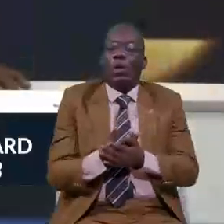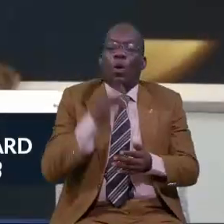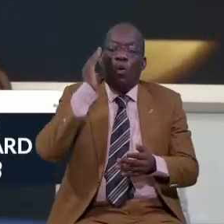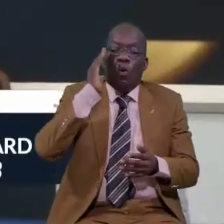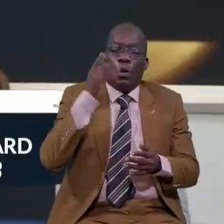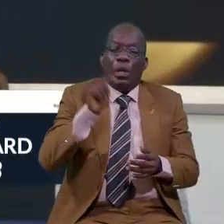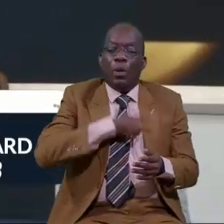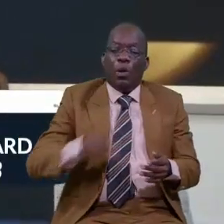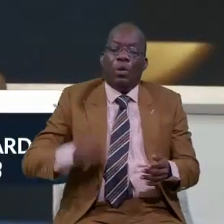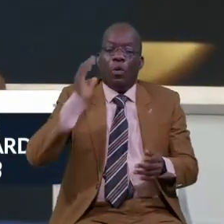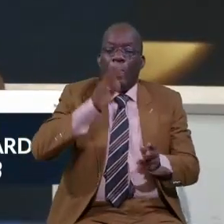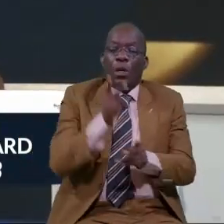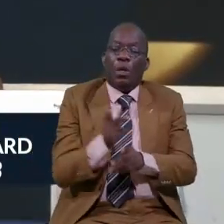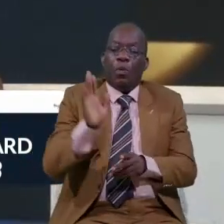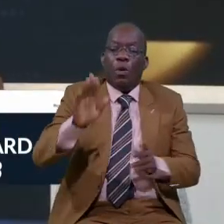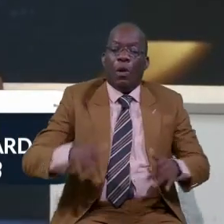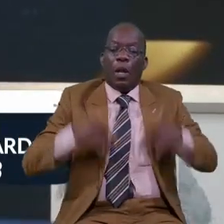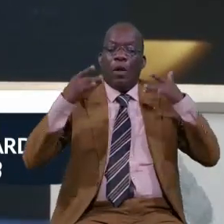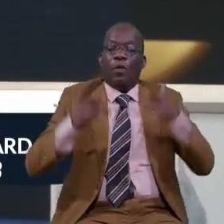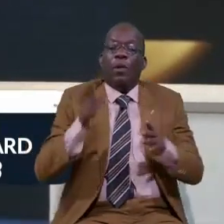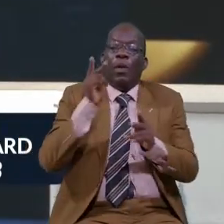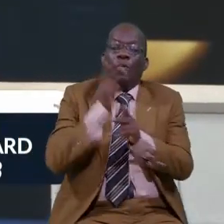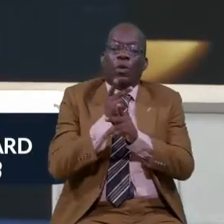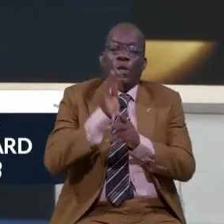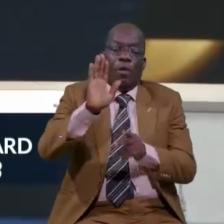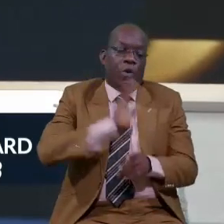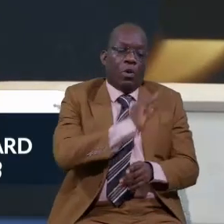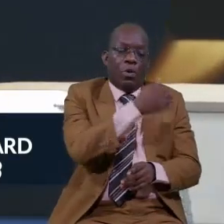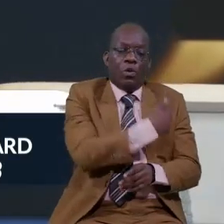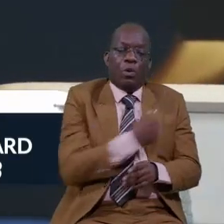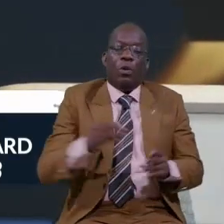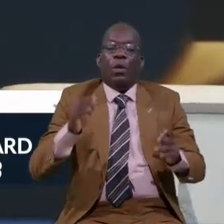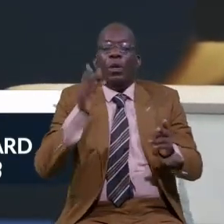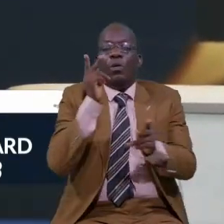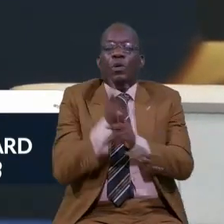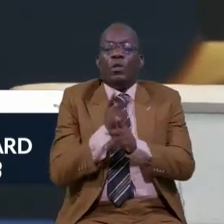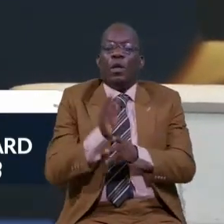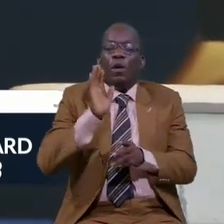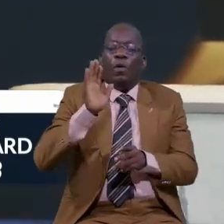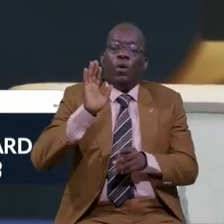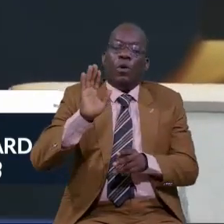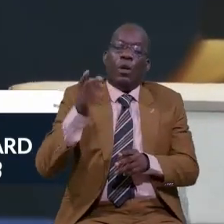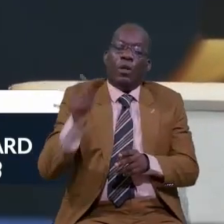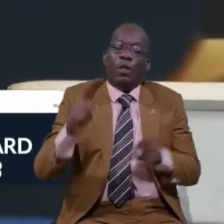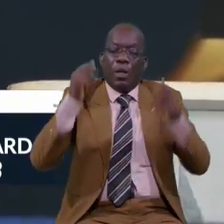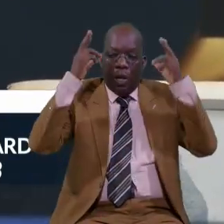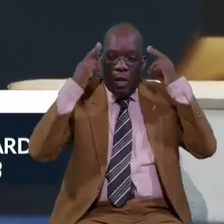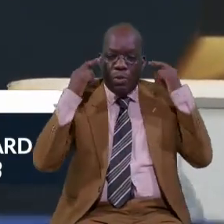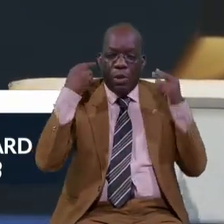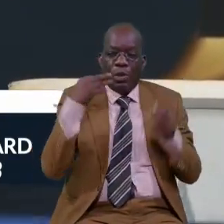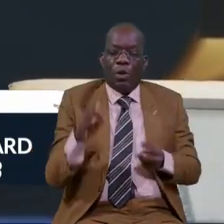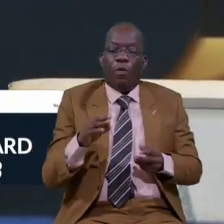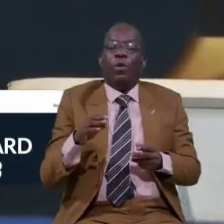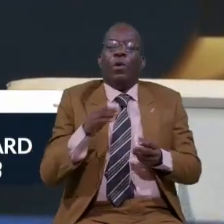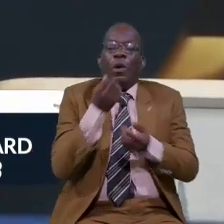life. Preserve your soul. Preserve the experience of conversion and connection you have